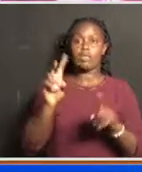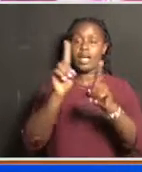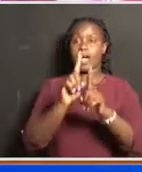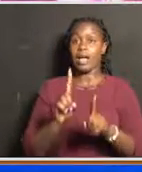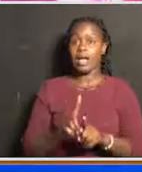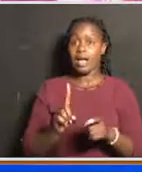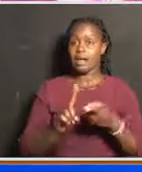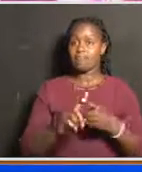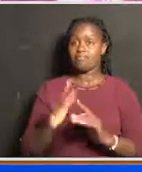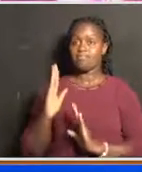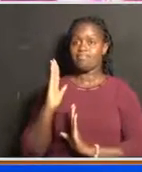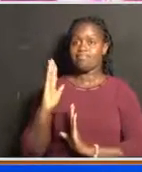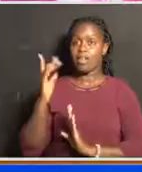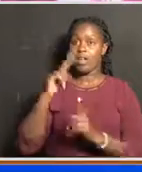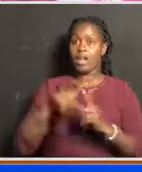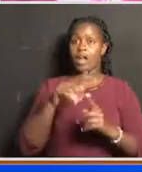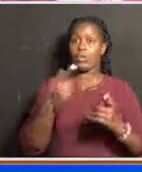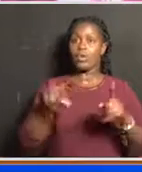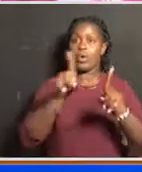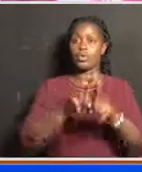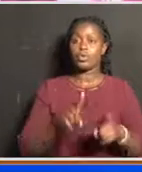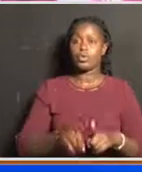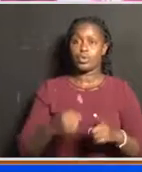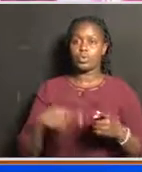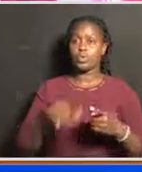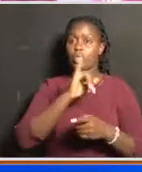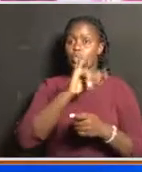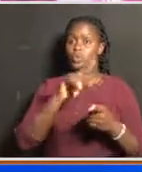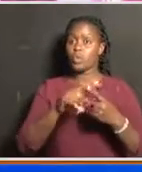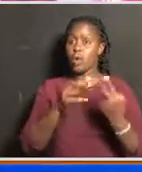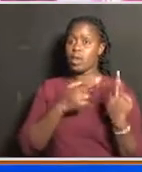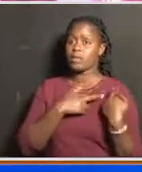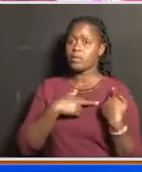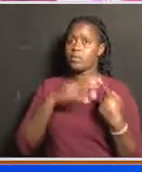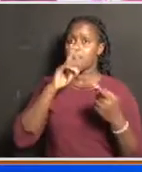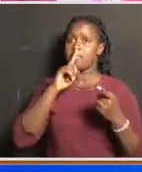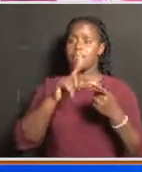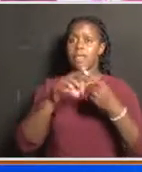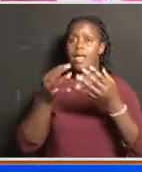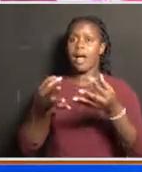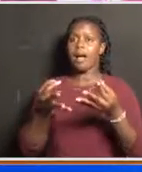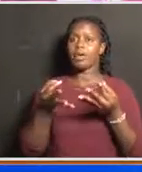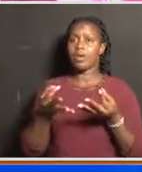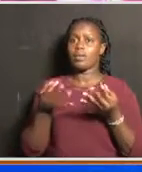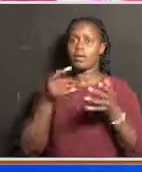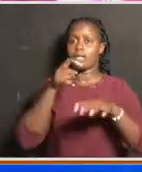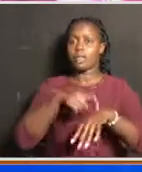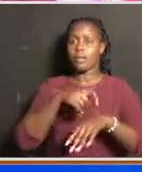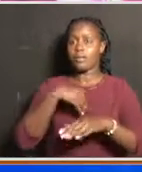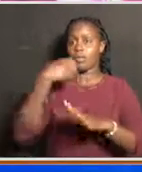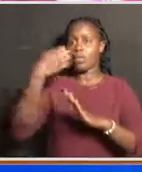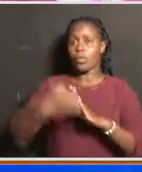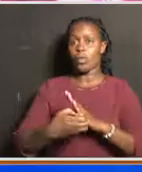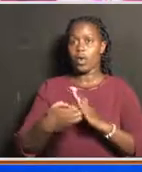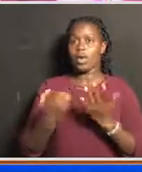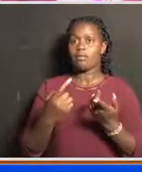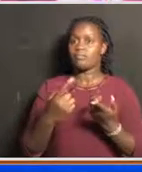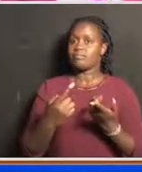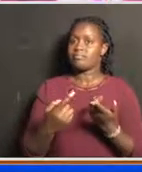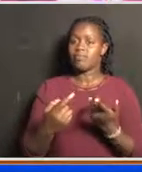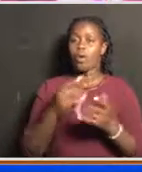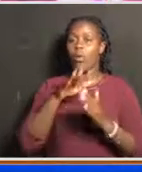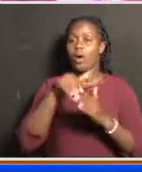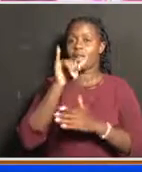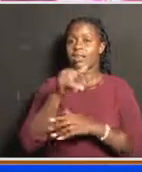in power accountable for their actions without fear of retribution or violence. It is time to end the impunity and ensure that journalists